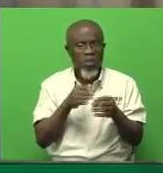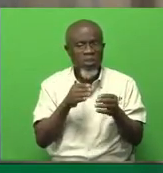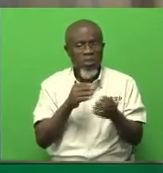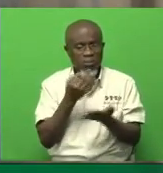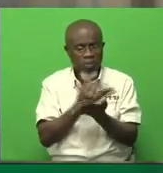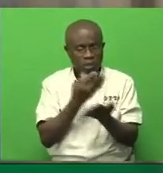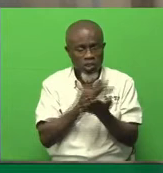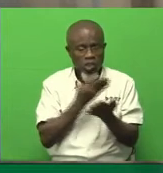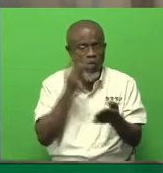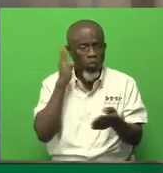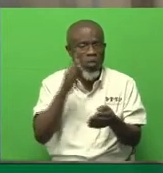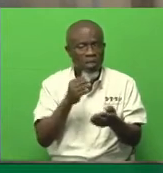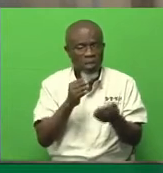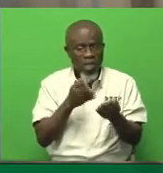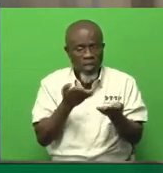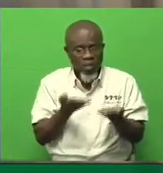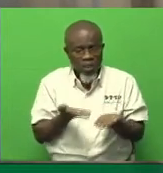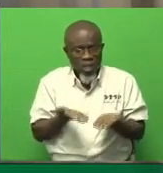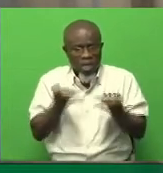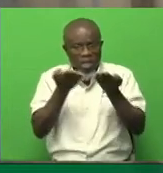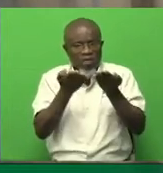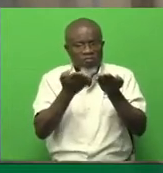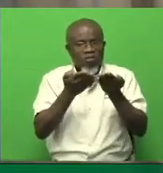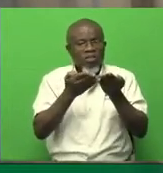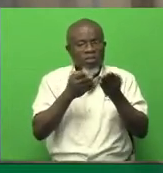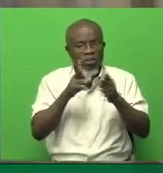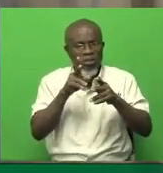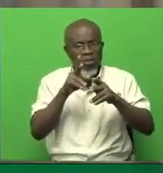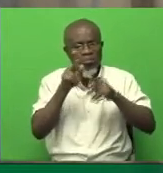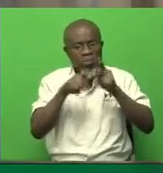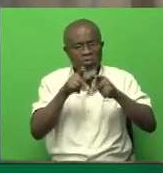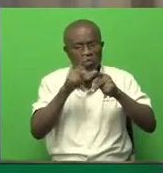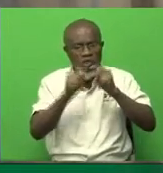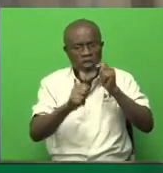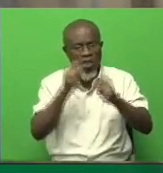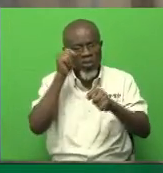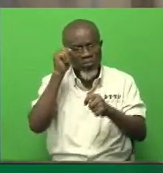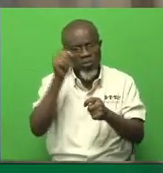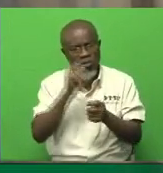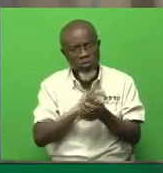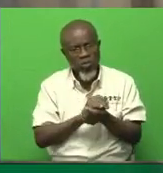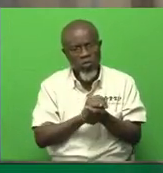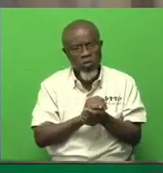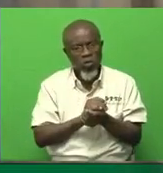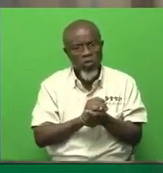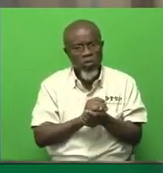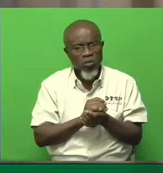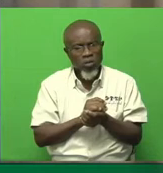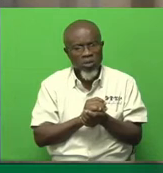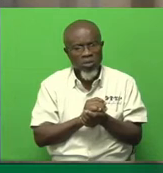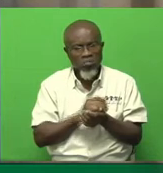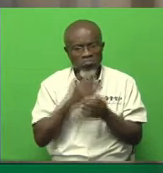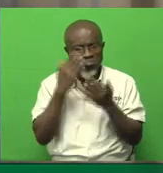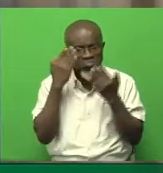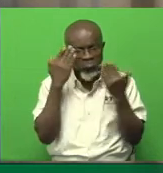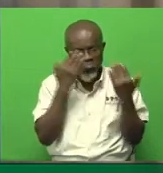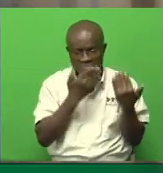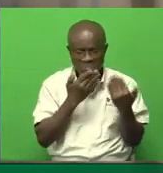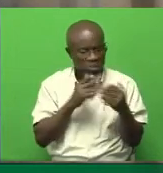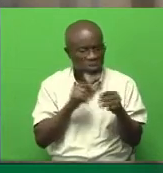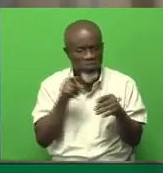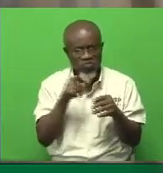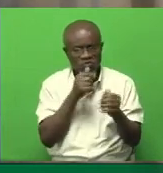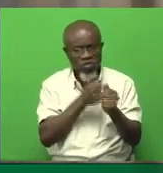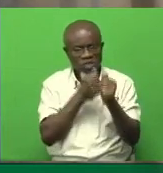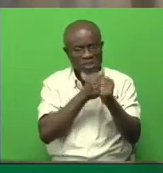of Trinidad and Tobago sadly Madam speaker he he's following the same path that he has done for the last seven